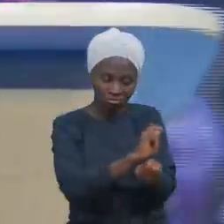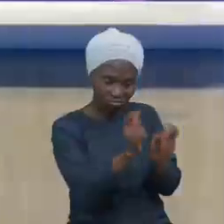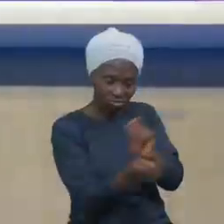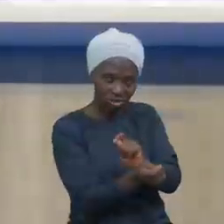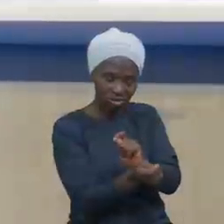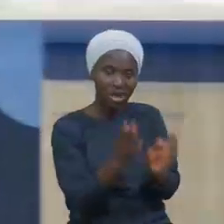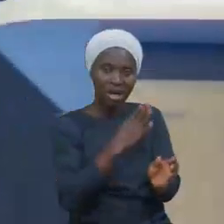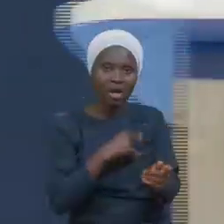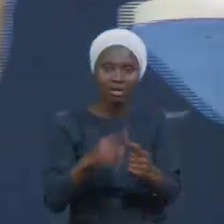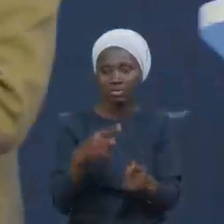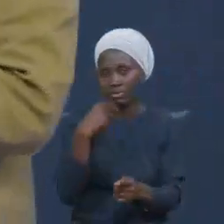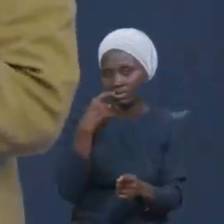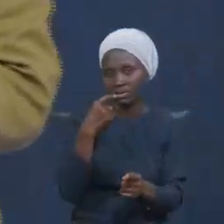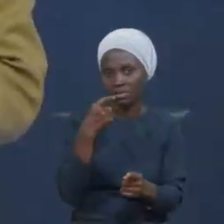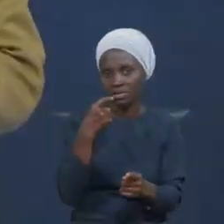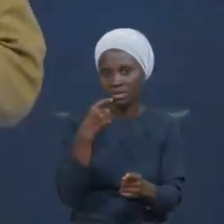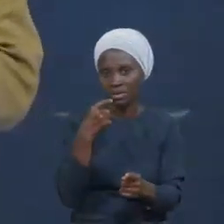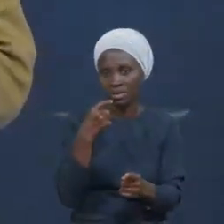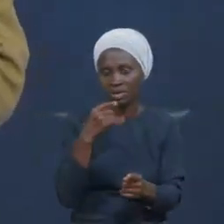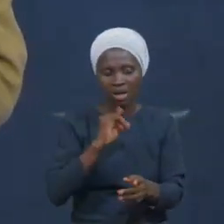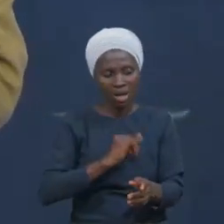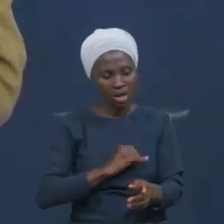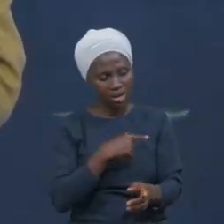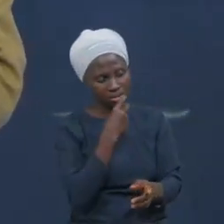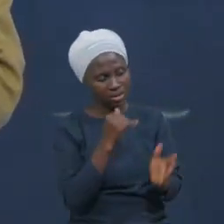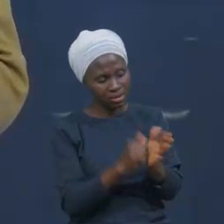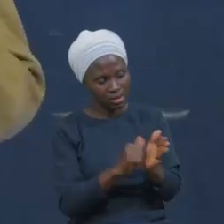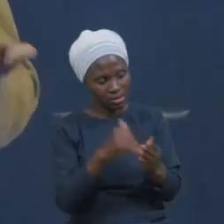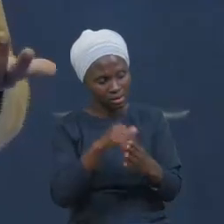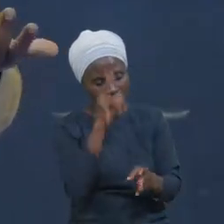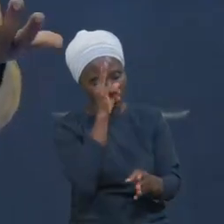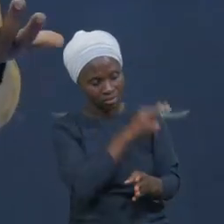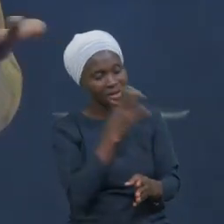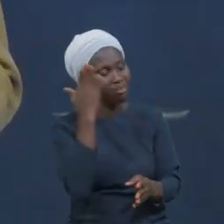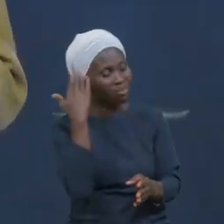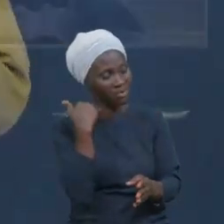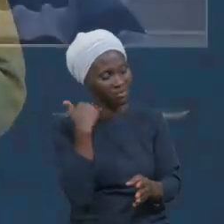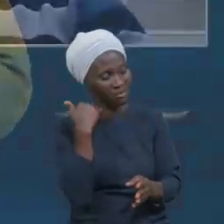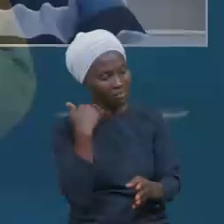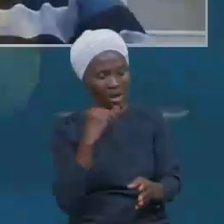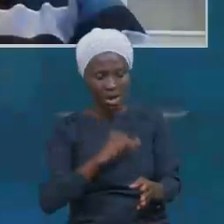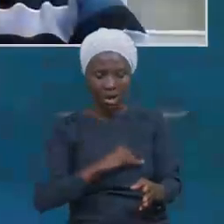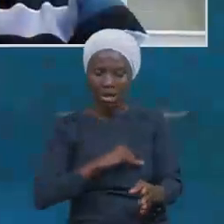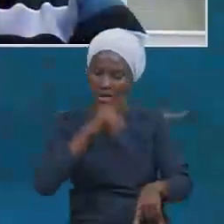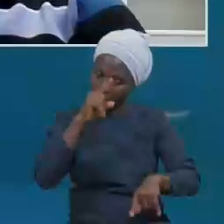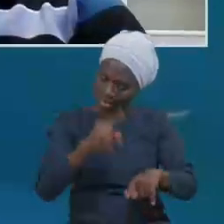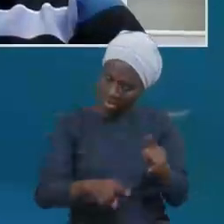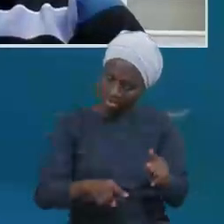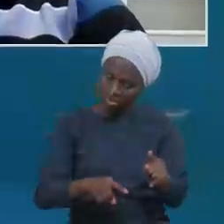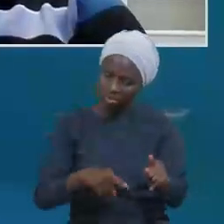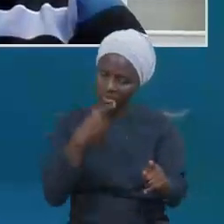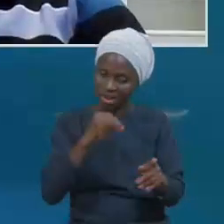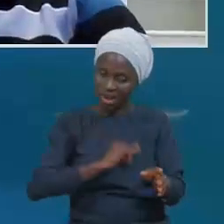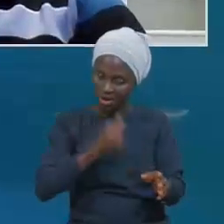to say, I said that in ignorance before, I can't claim ignorance again. I turn